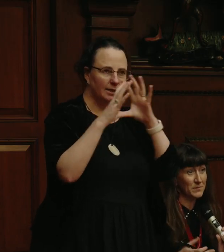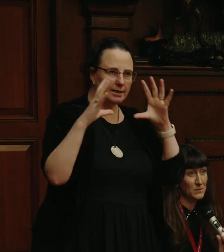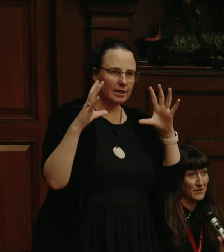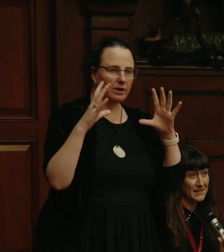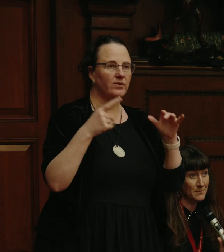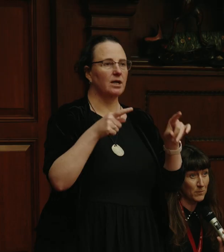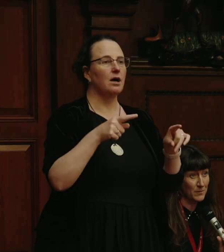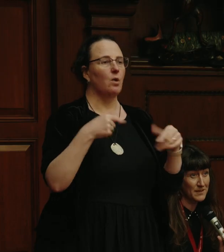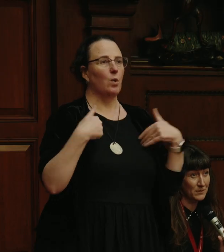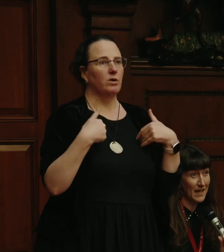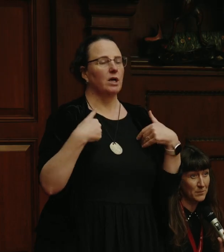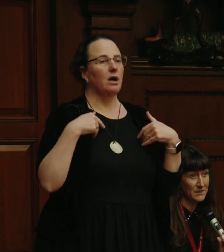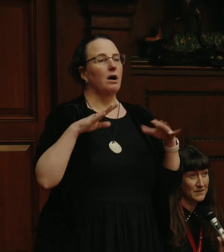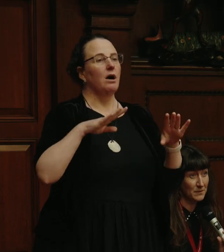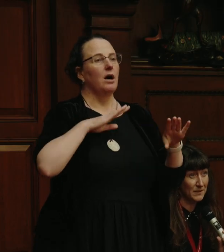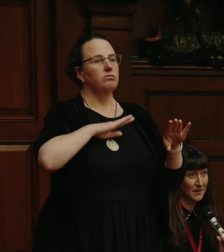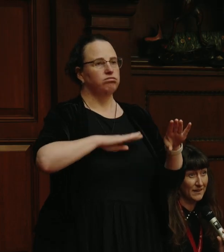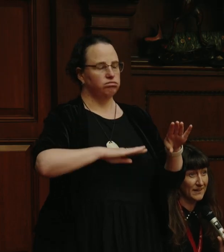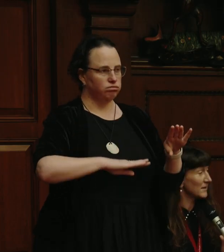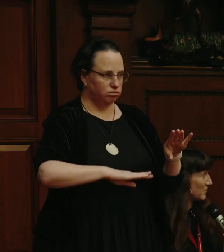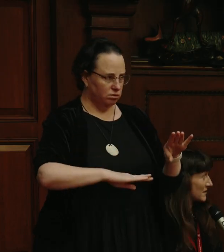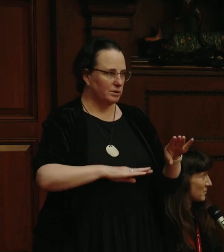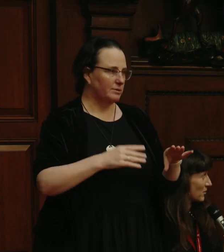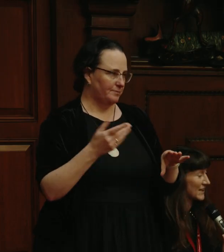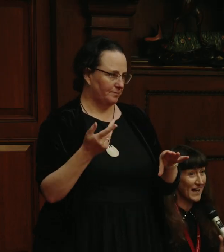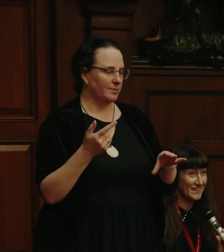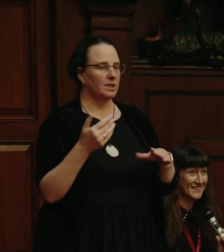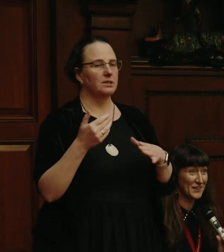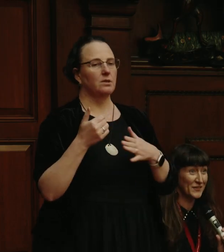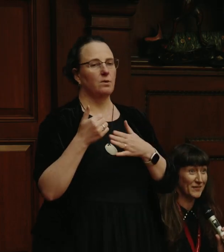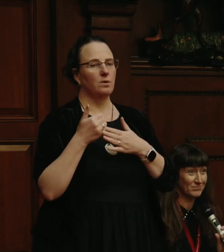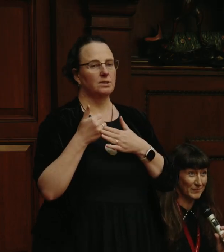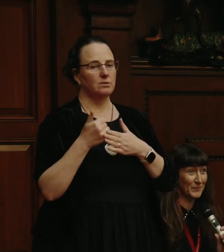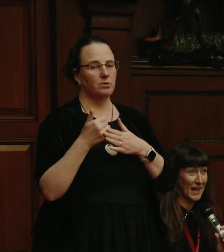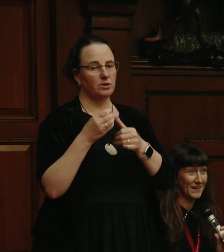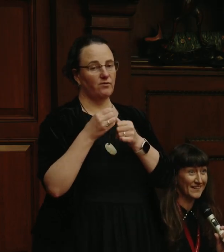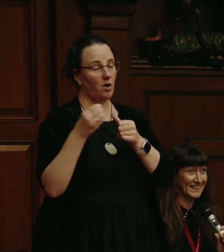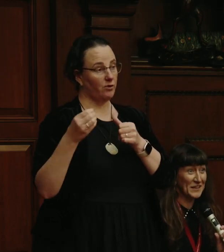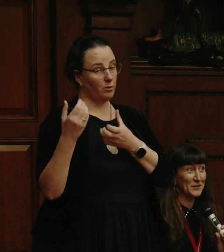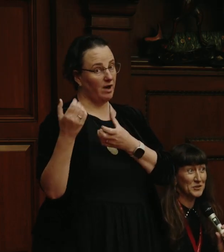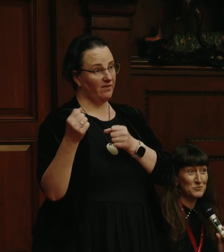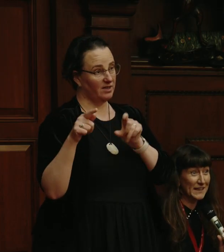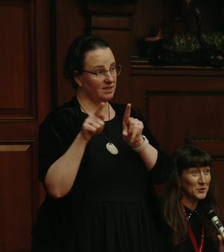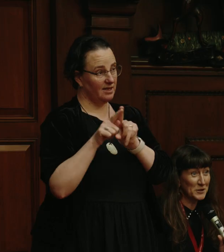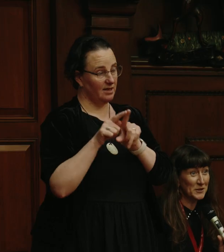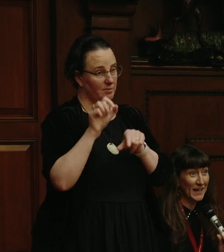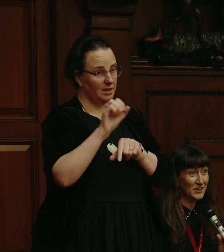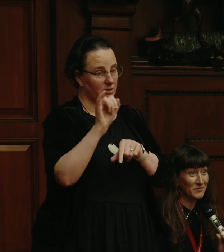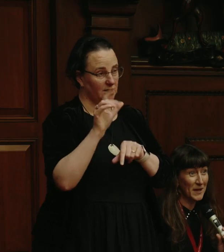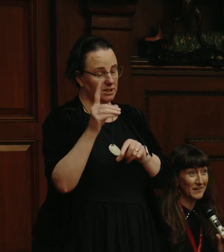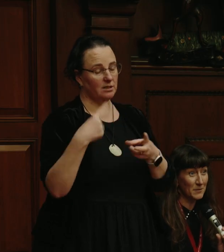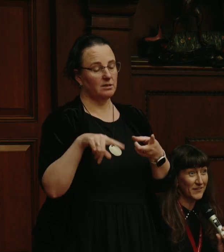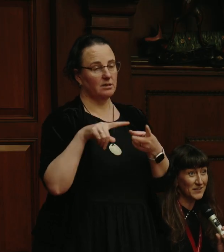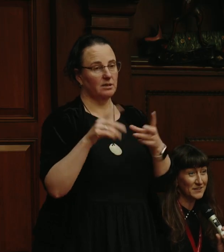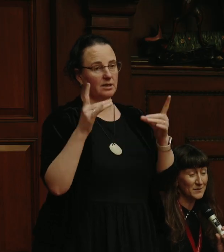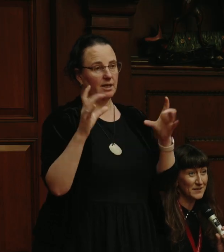ease people's worries about what was going to happen. So I think peer support and kind of just really good communication